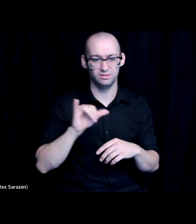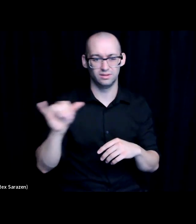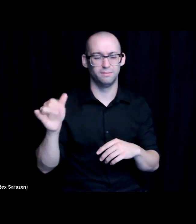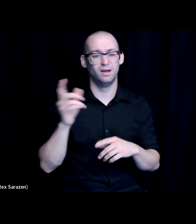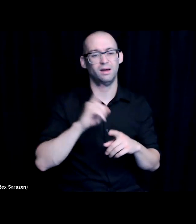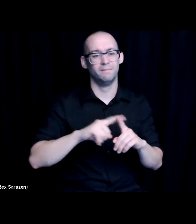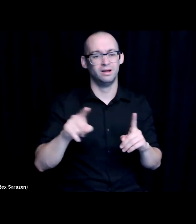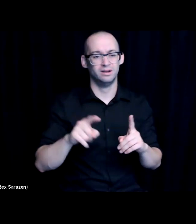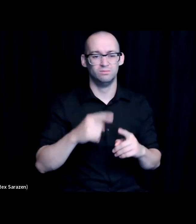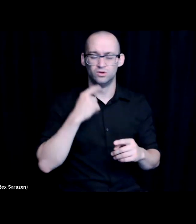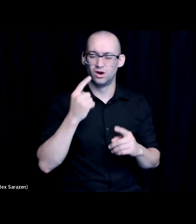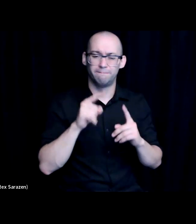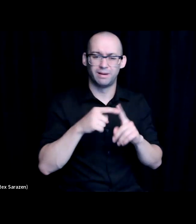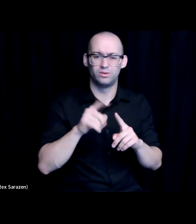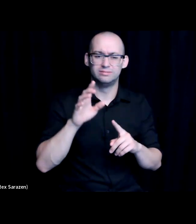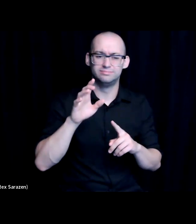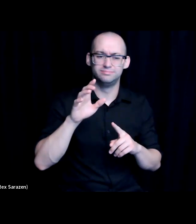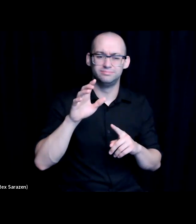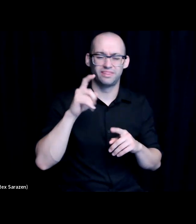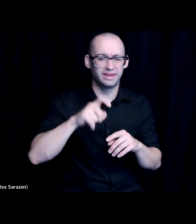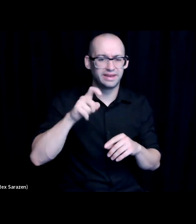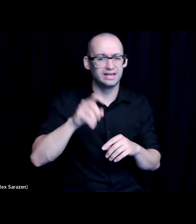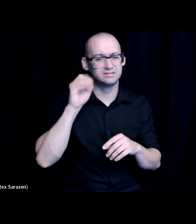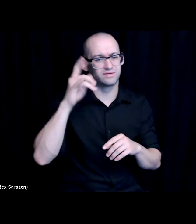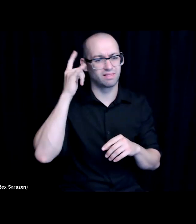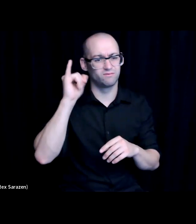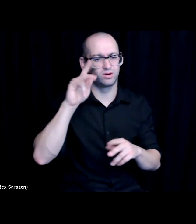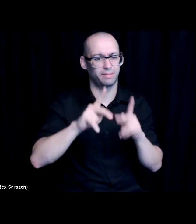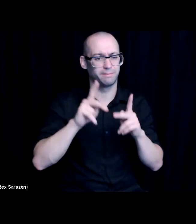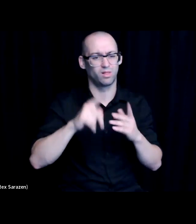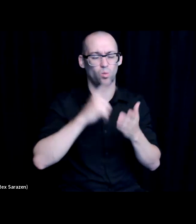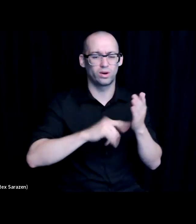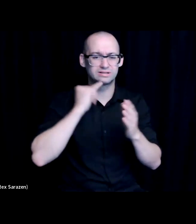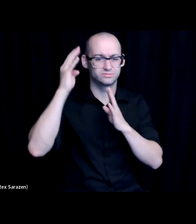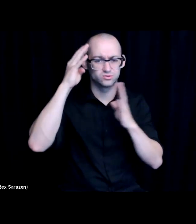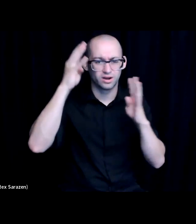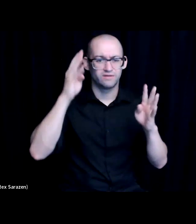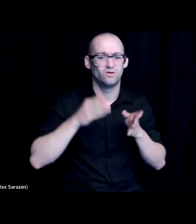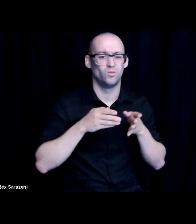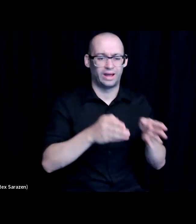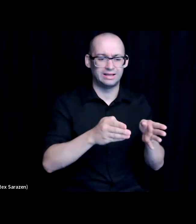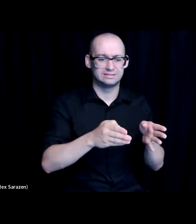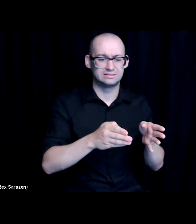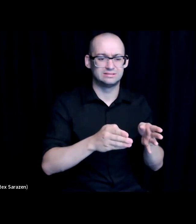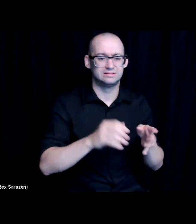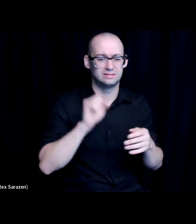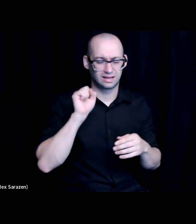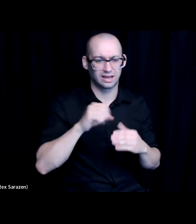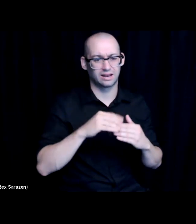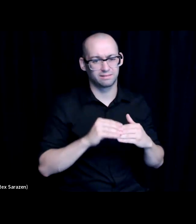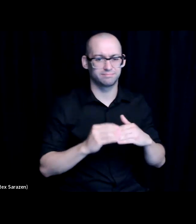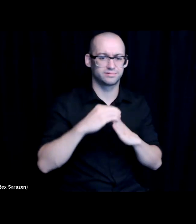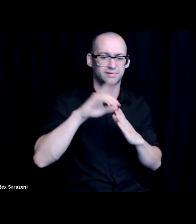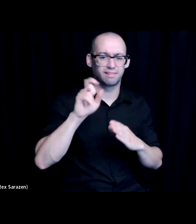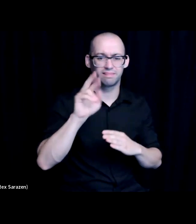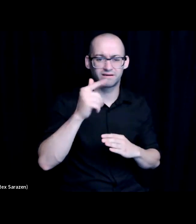fit the needs of California communities, and like what are some creative ways that we could leverage the